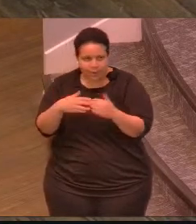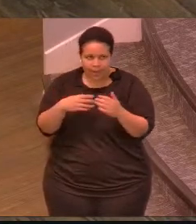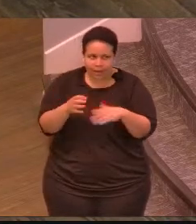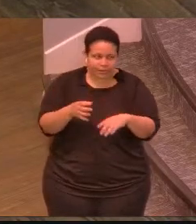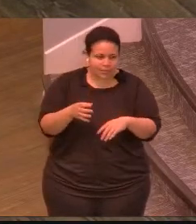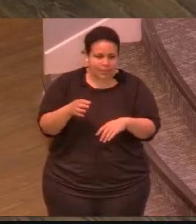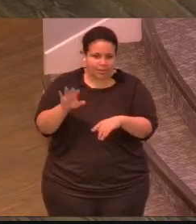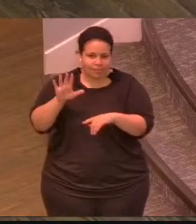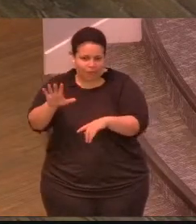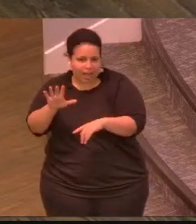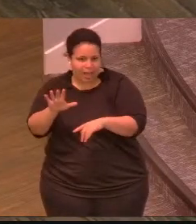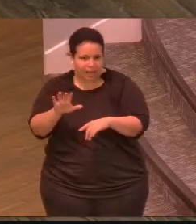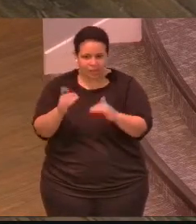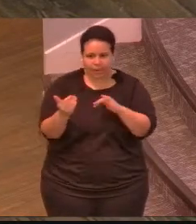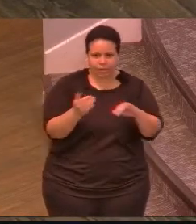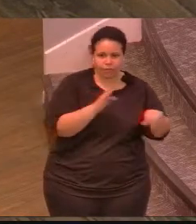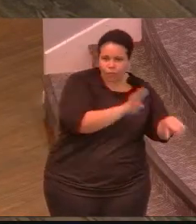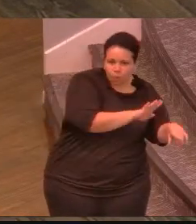it would be covered. So